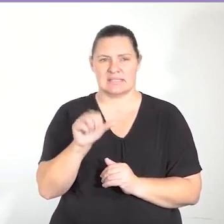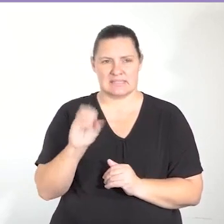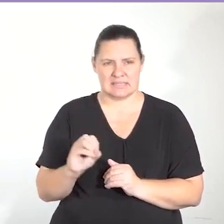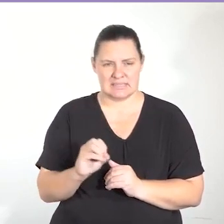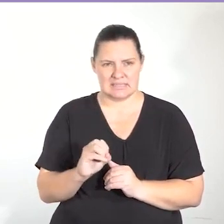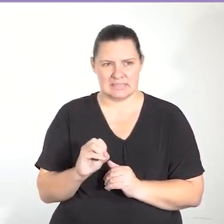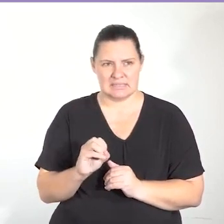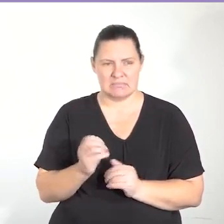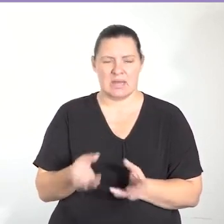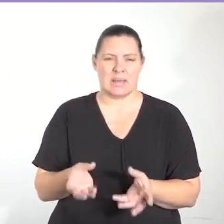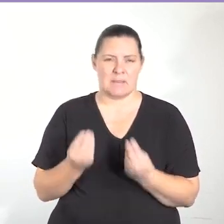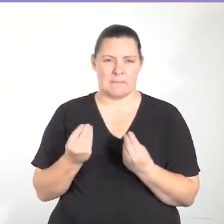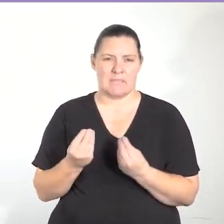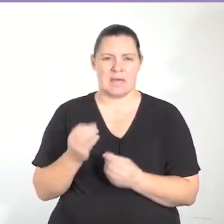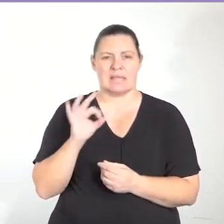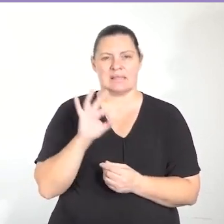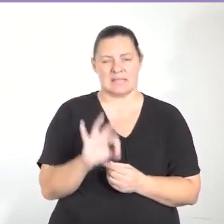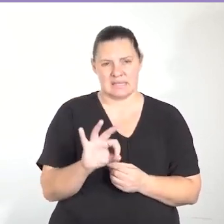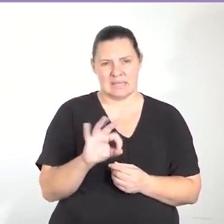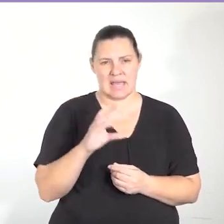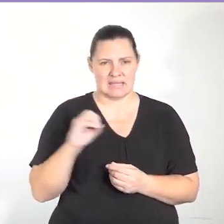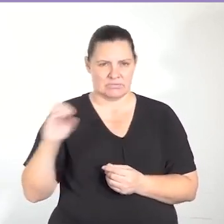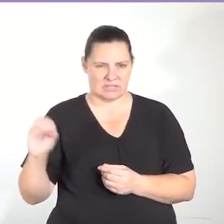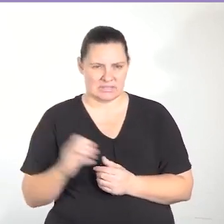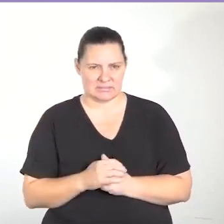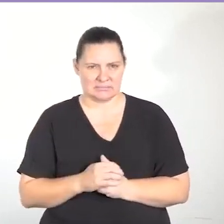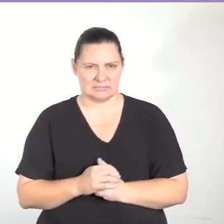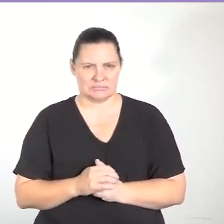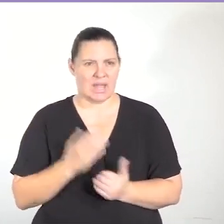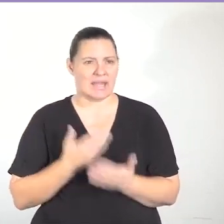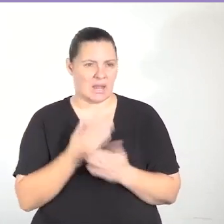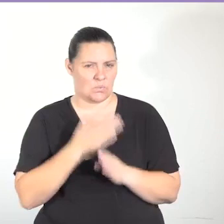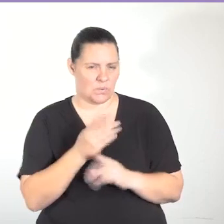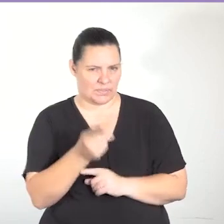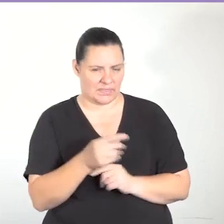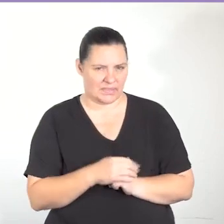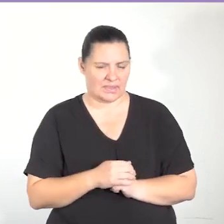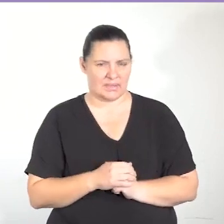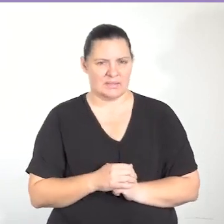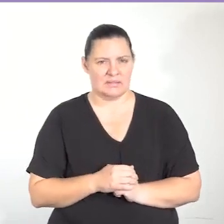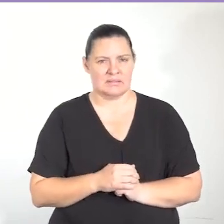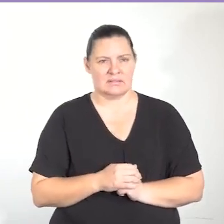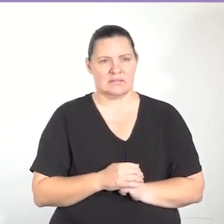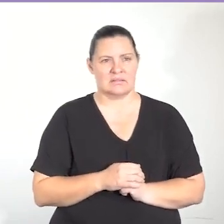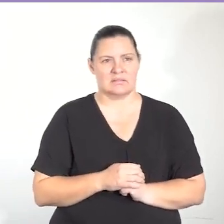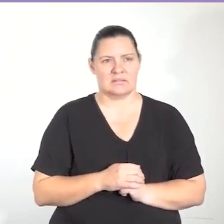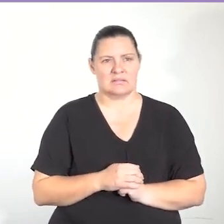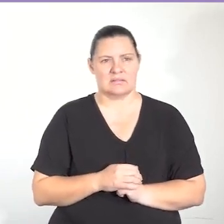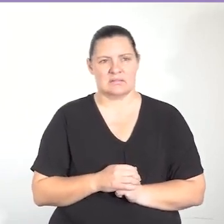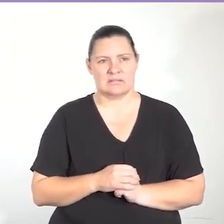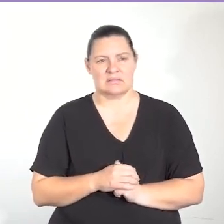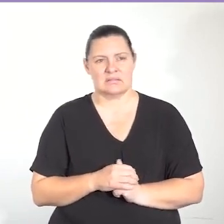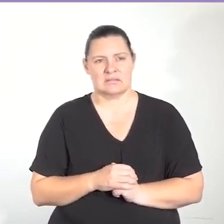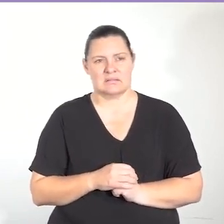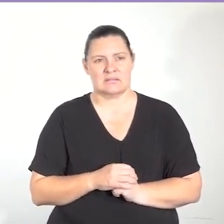60, that one will give me 300. So I think I can work with that. So 5 multiplied by 60